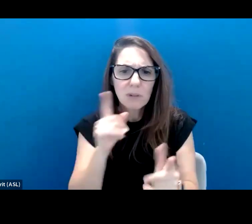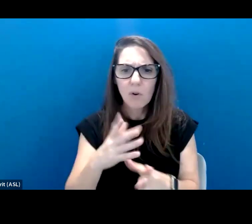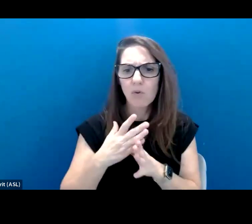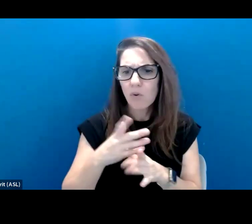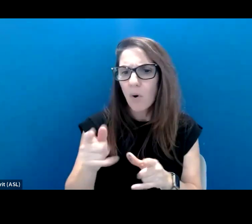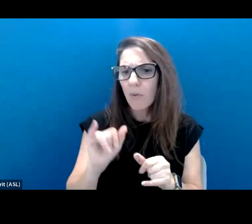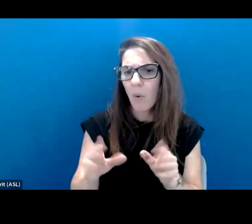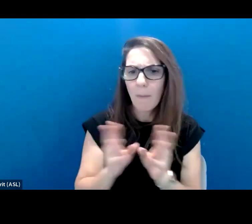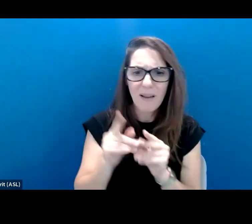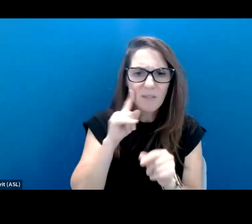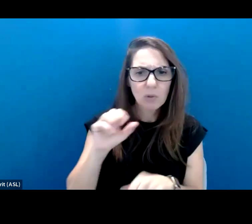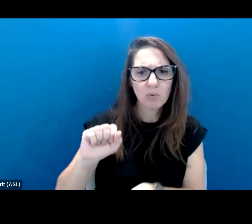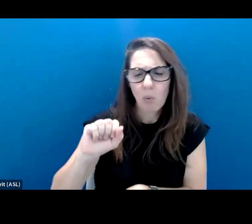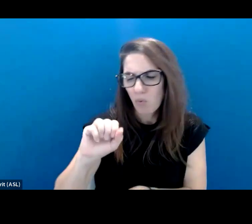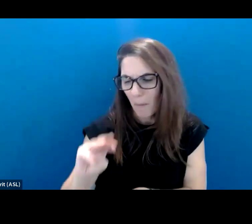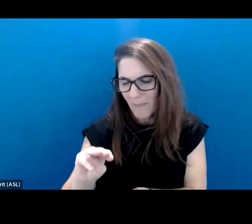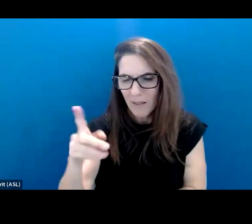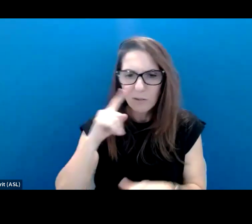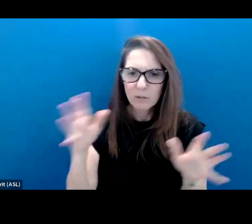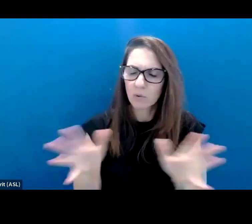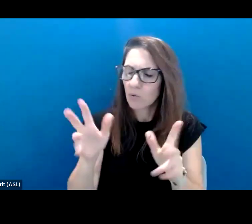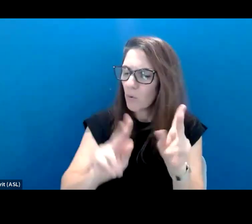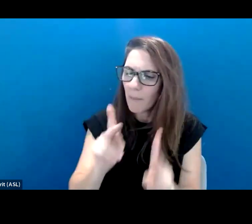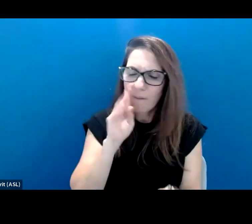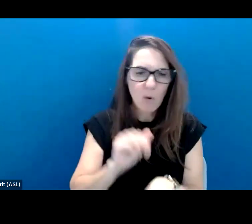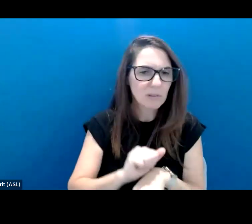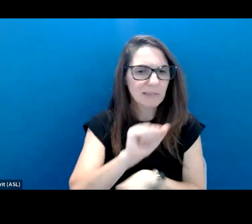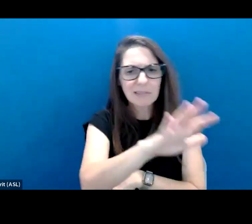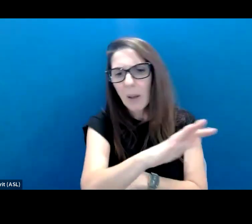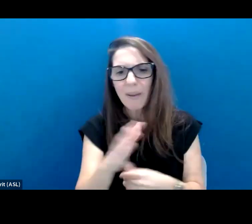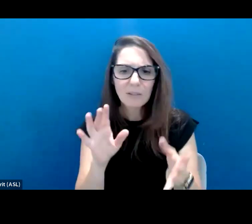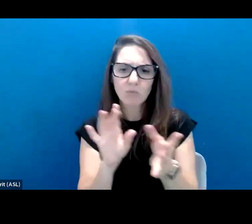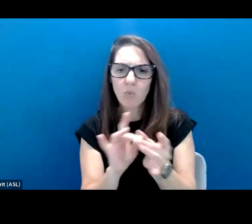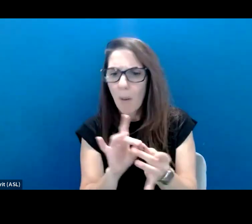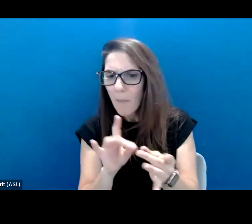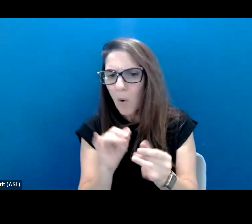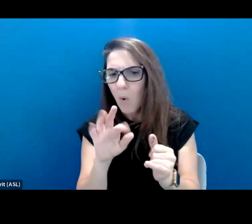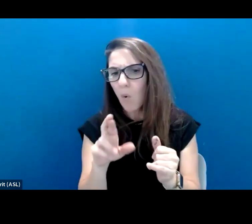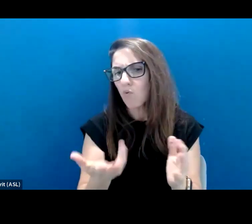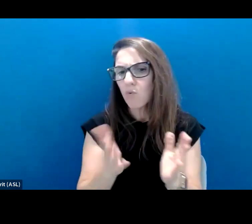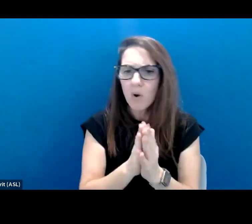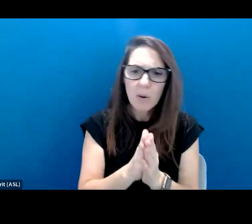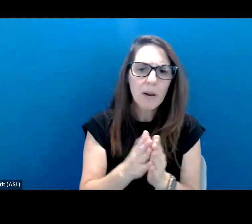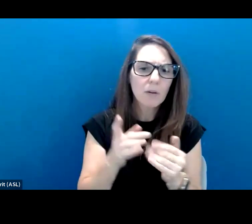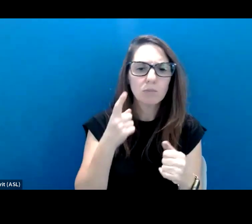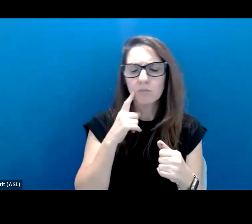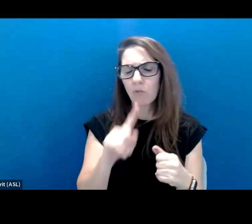media. That also encourages people to submit written comments or to request to make an oral comment.